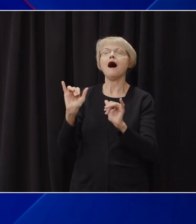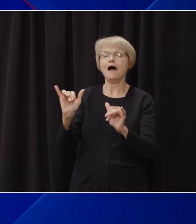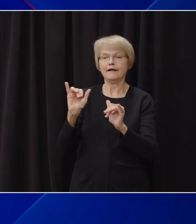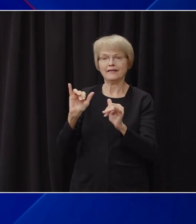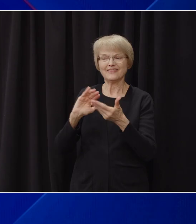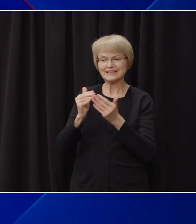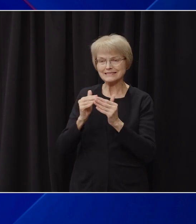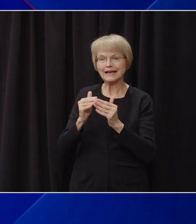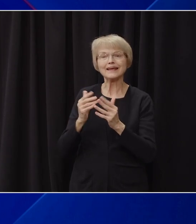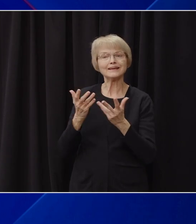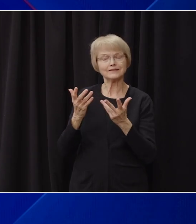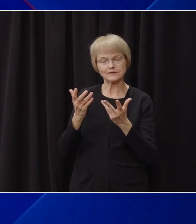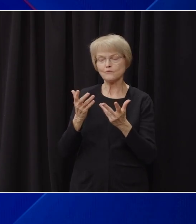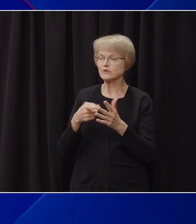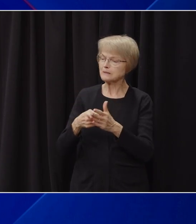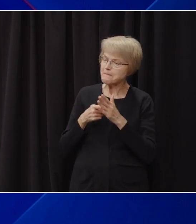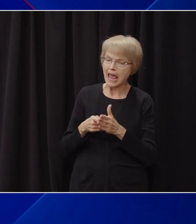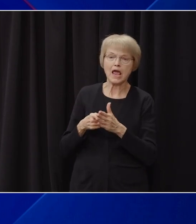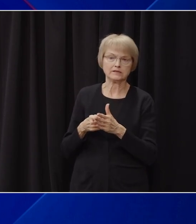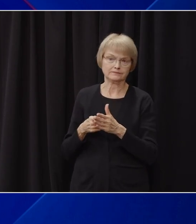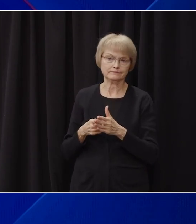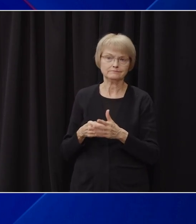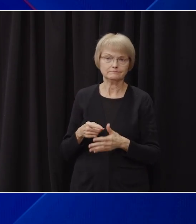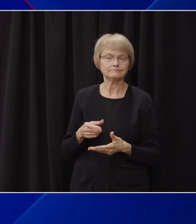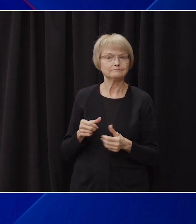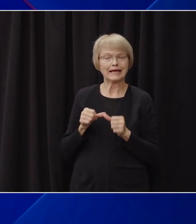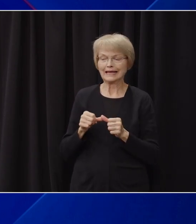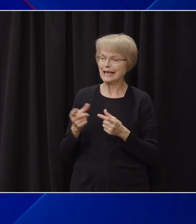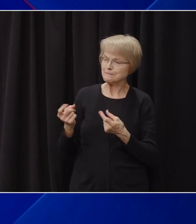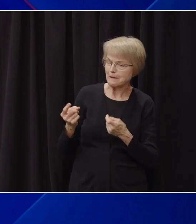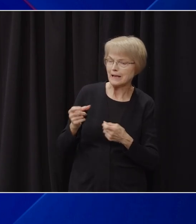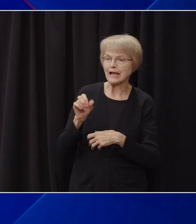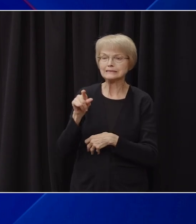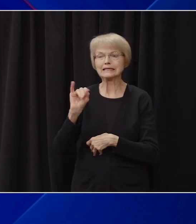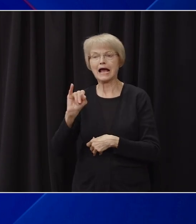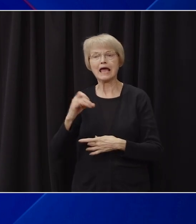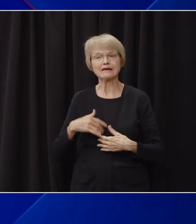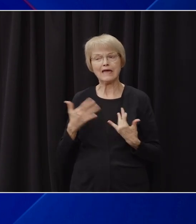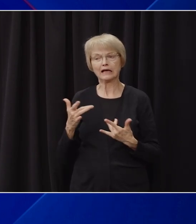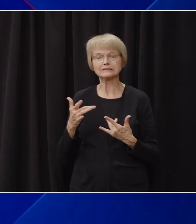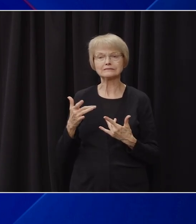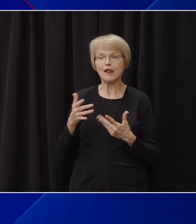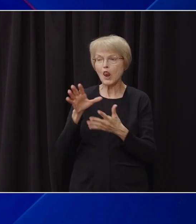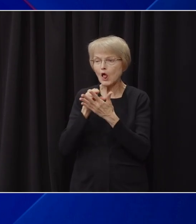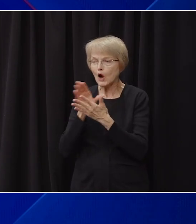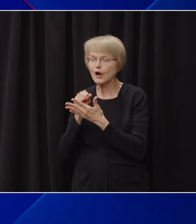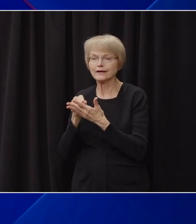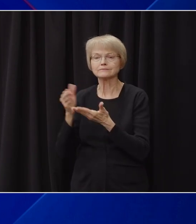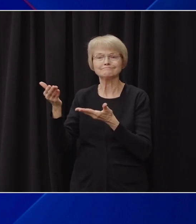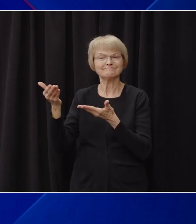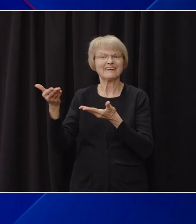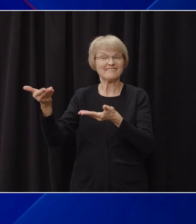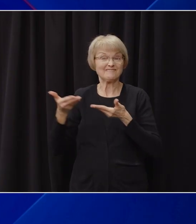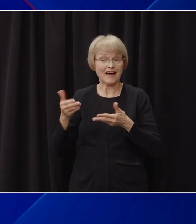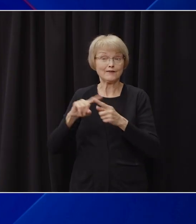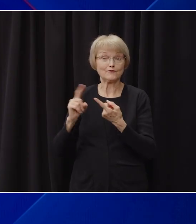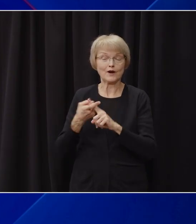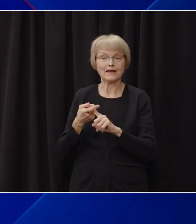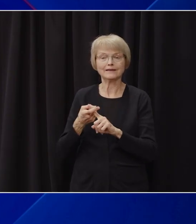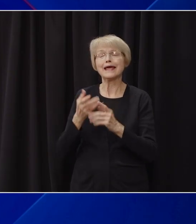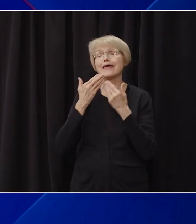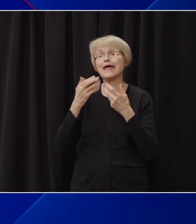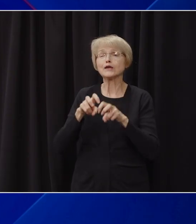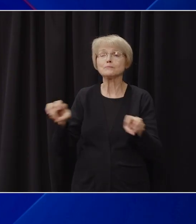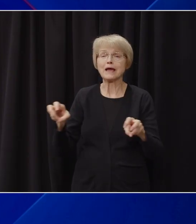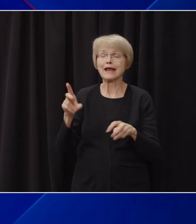cities and communities will demand it. So yeah, keep coming and bring a friend. Thank you so much, panel. And Amy, thank you